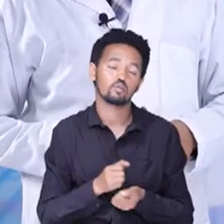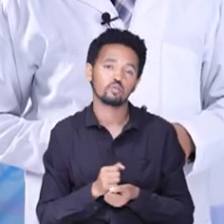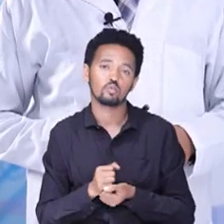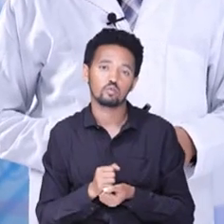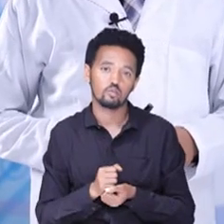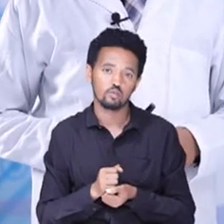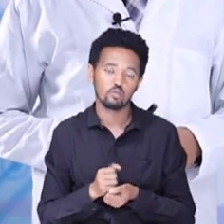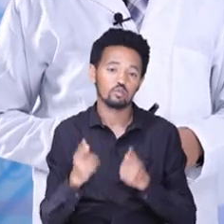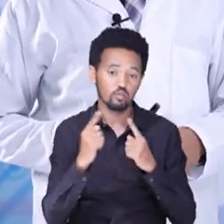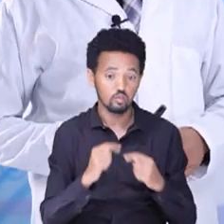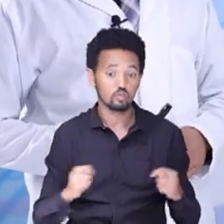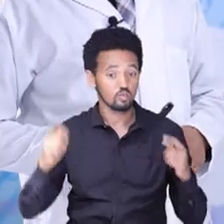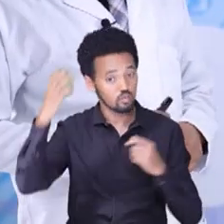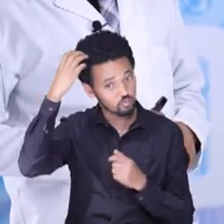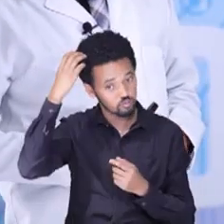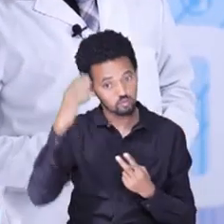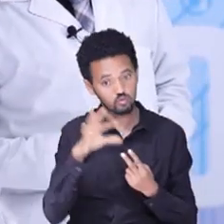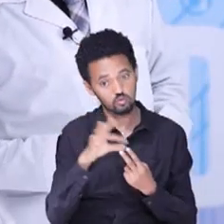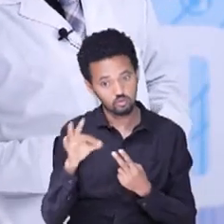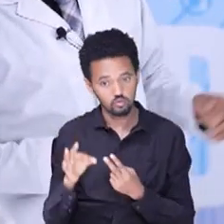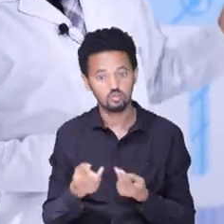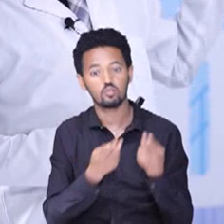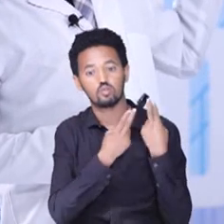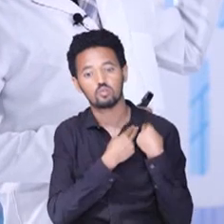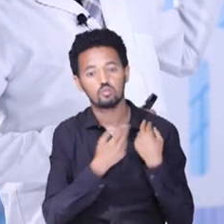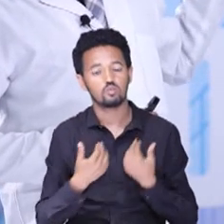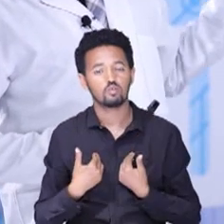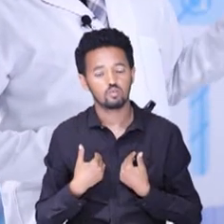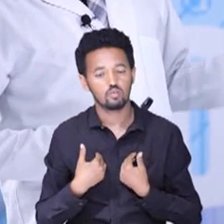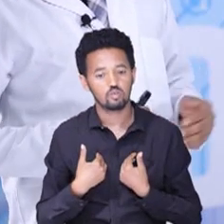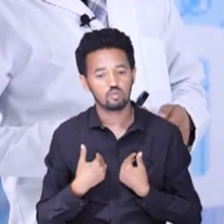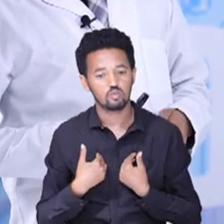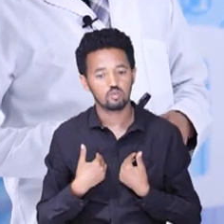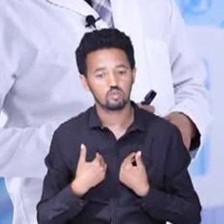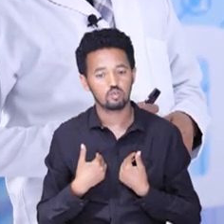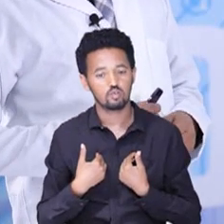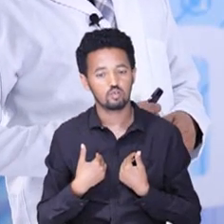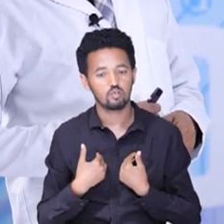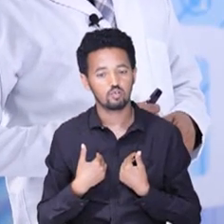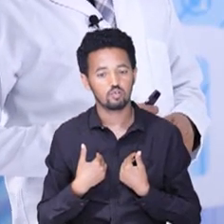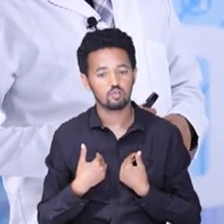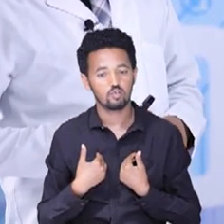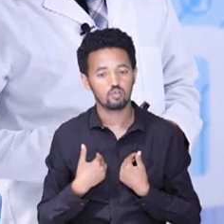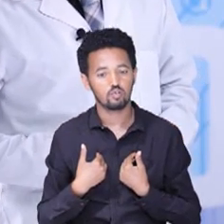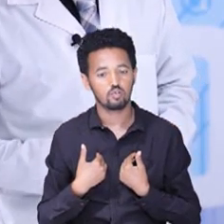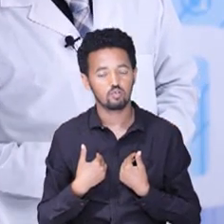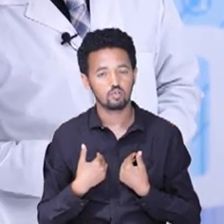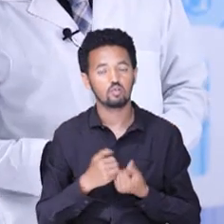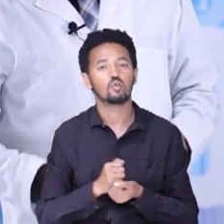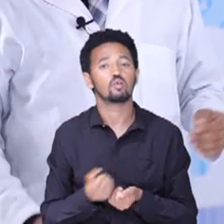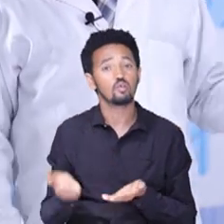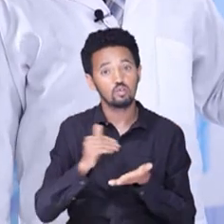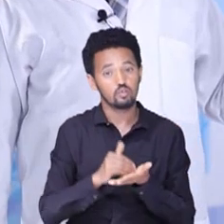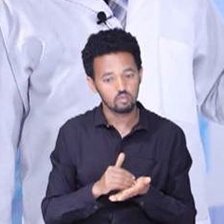establishing transitional government of Ethiopia. The EPRDF established transitional government in